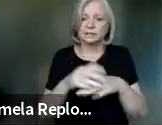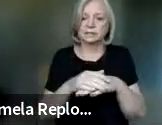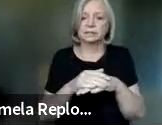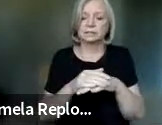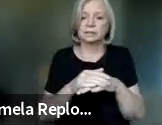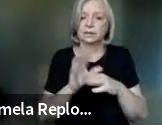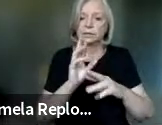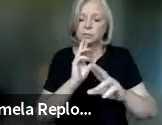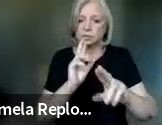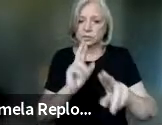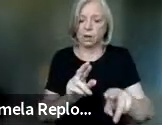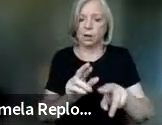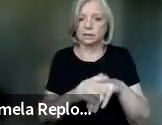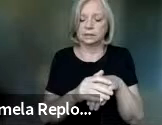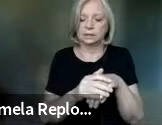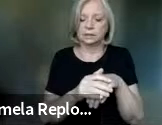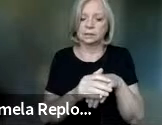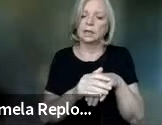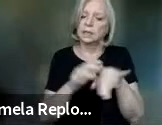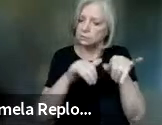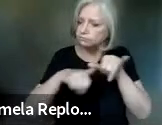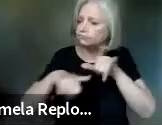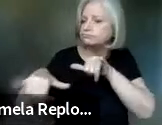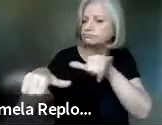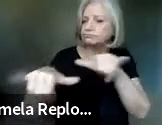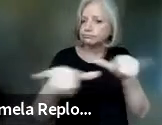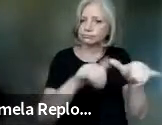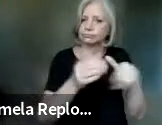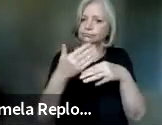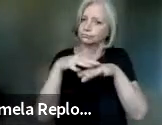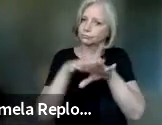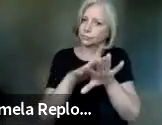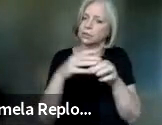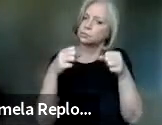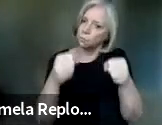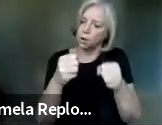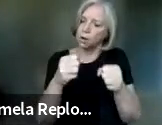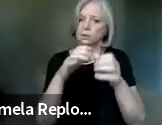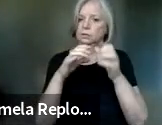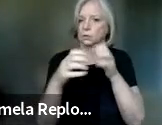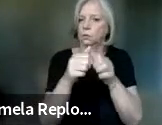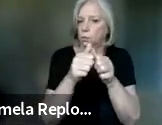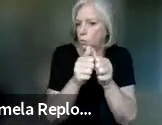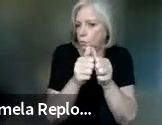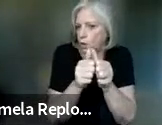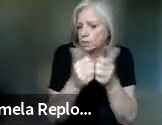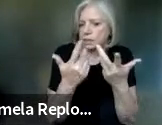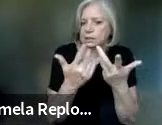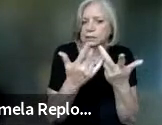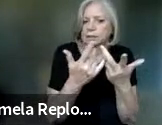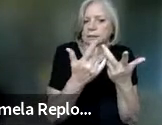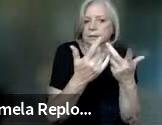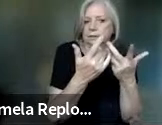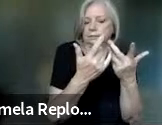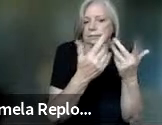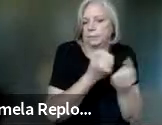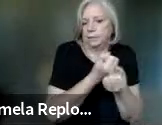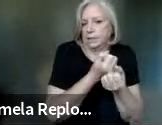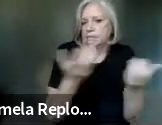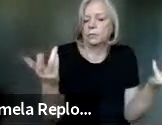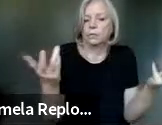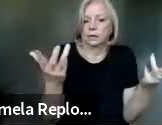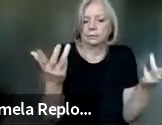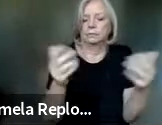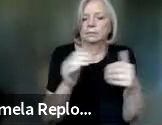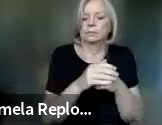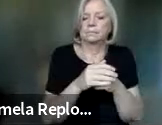have simultaneously managed to be in strong communication with each other the whole way through.